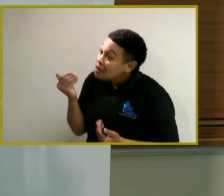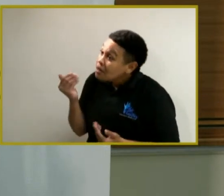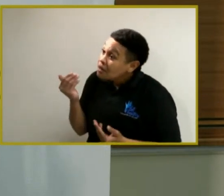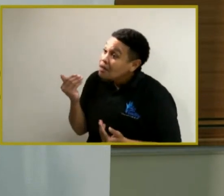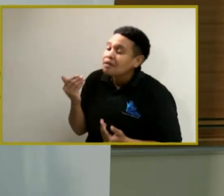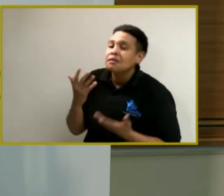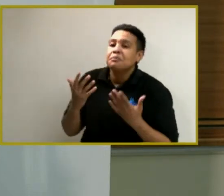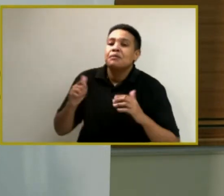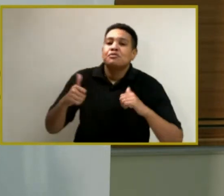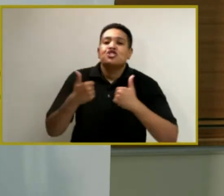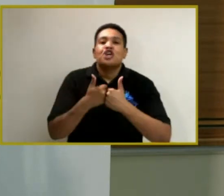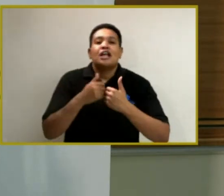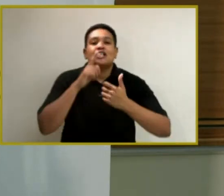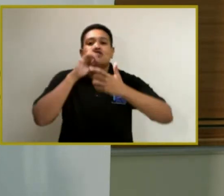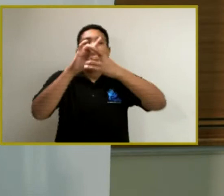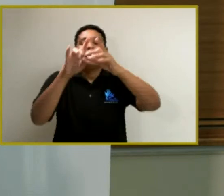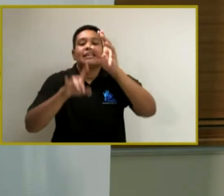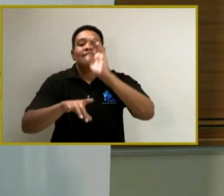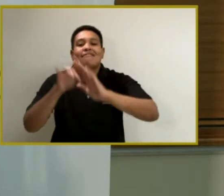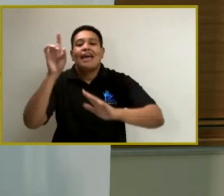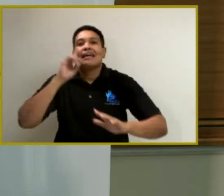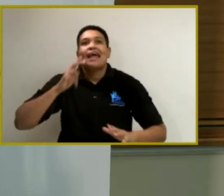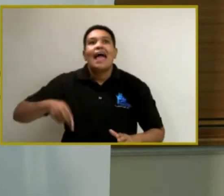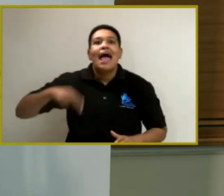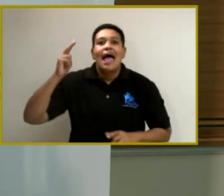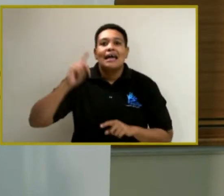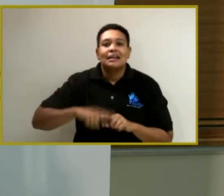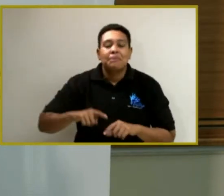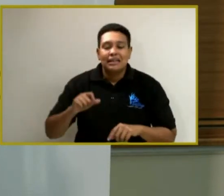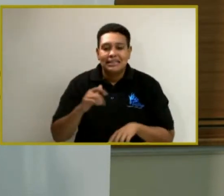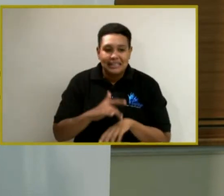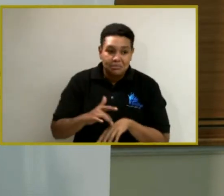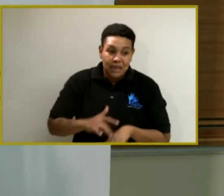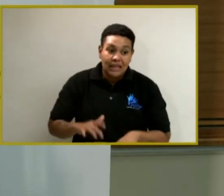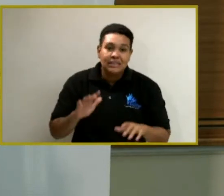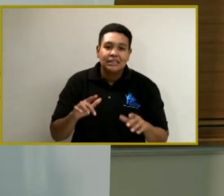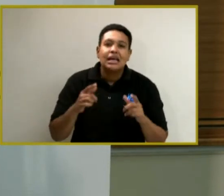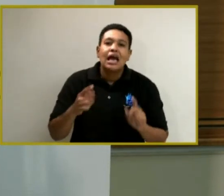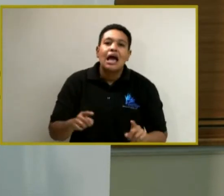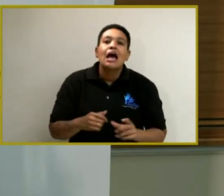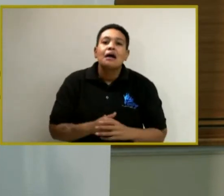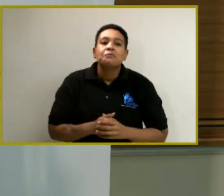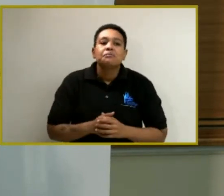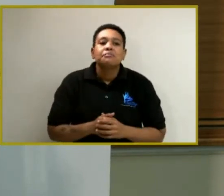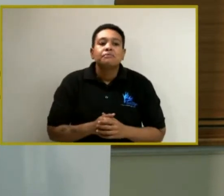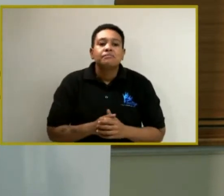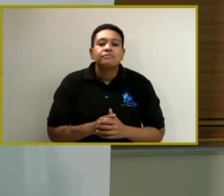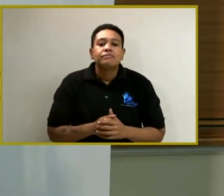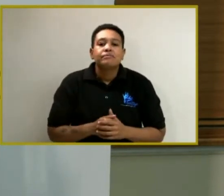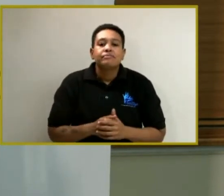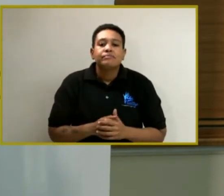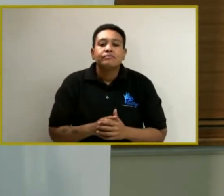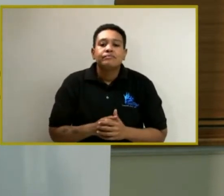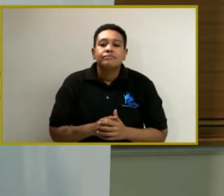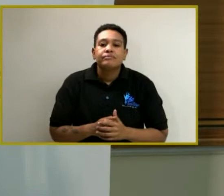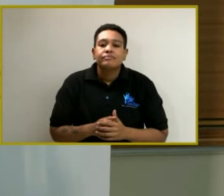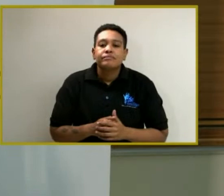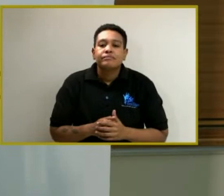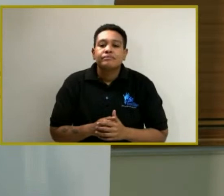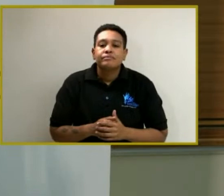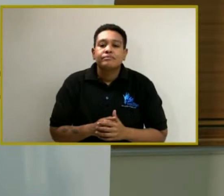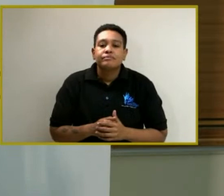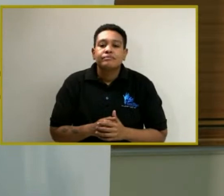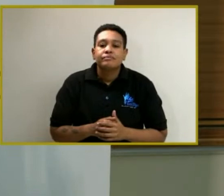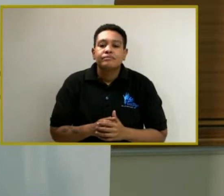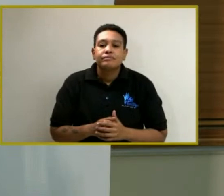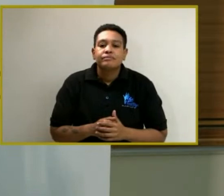may be challenged in terms of finding the high dependency spaces. In other hospitals as well,